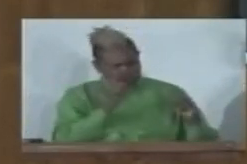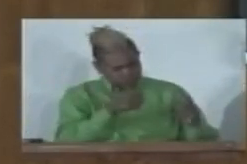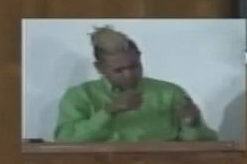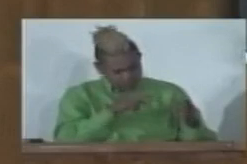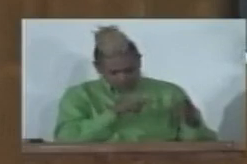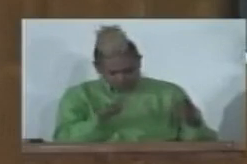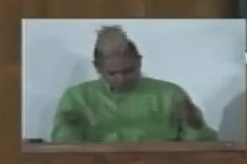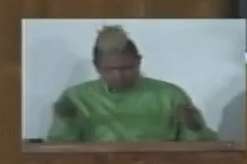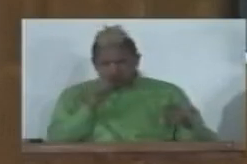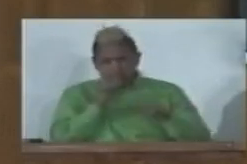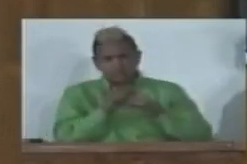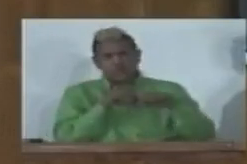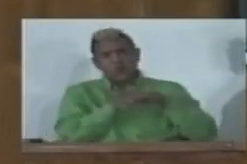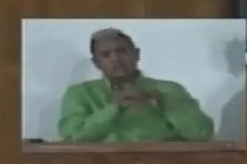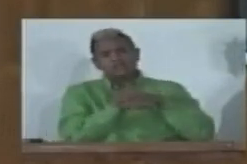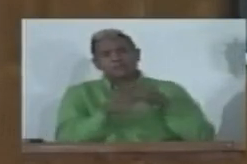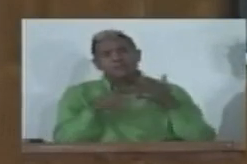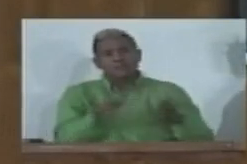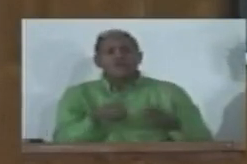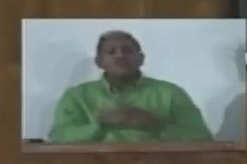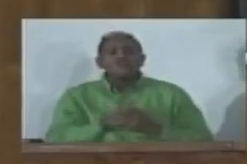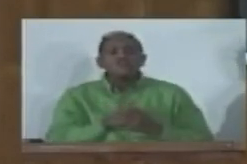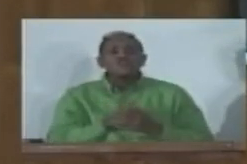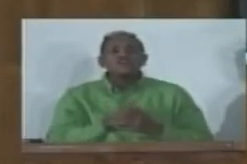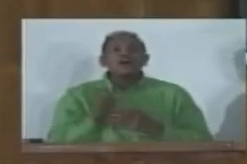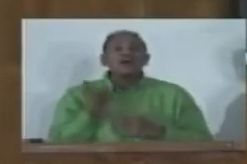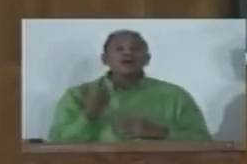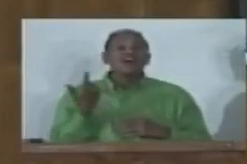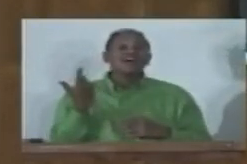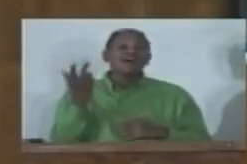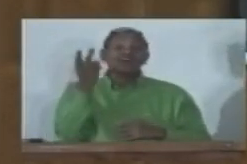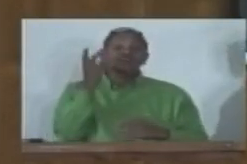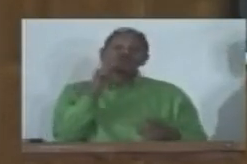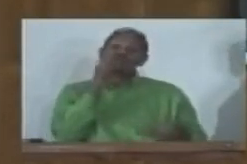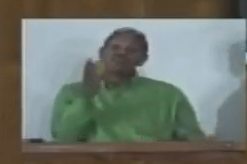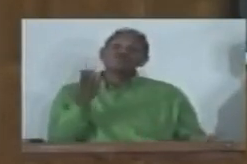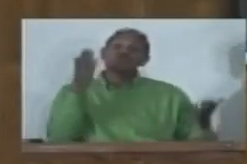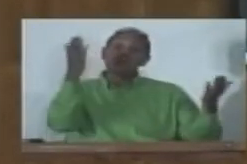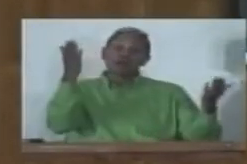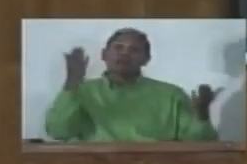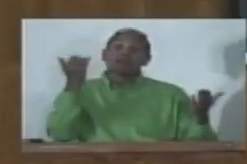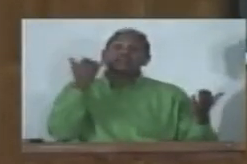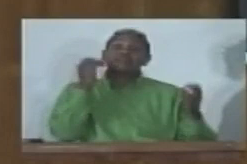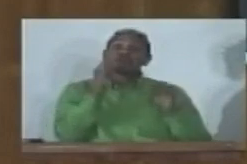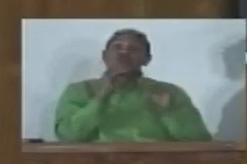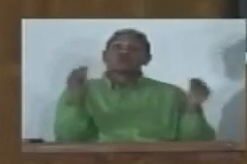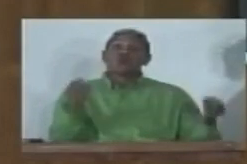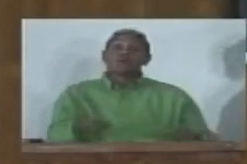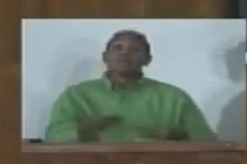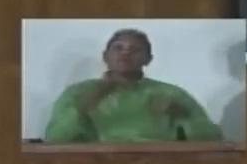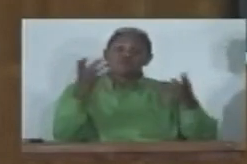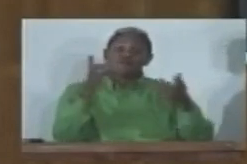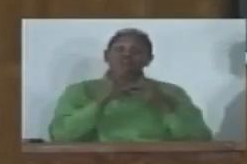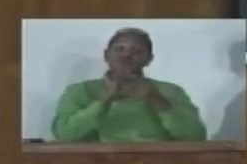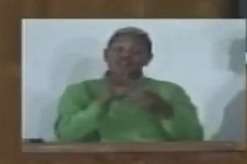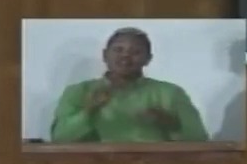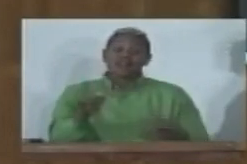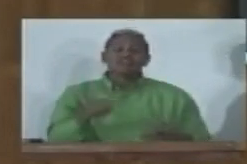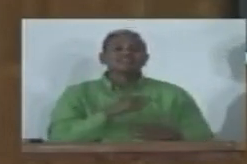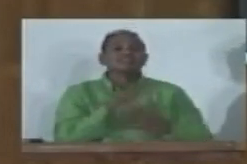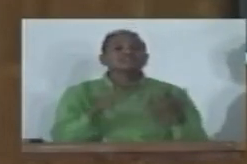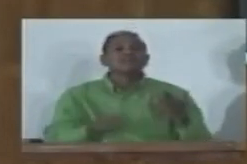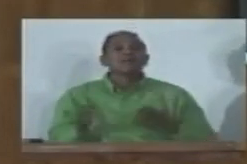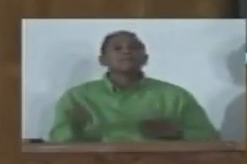directly to this in its design. And I hereby recommend that if no provision is made for this, such plans